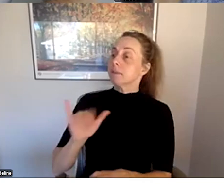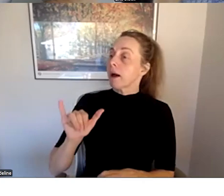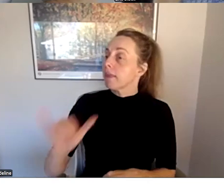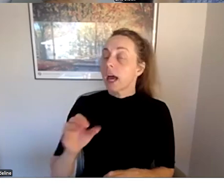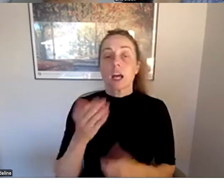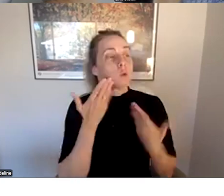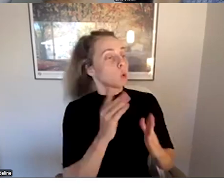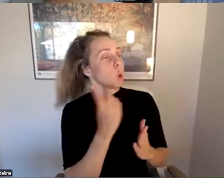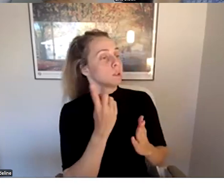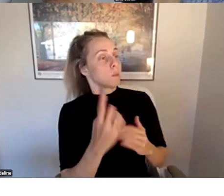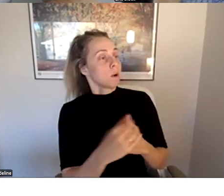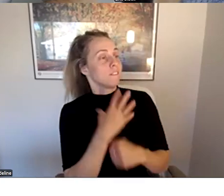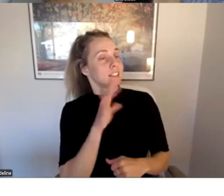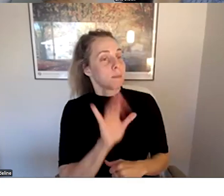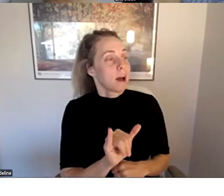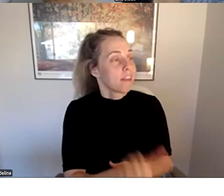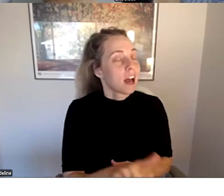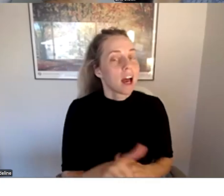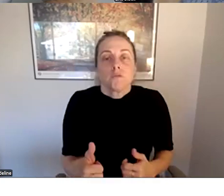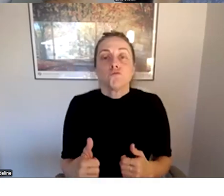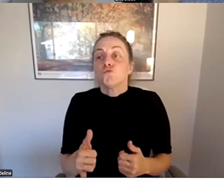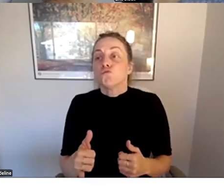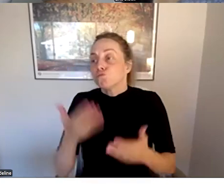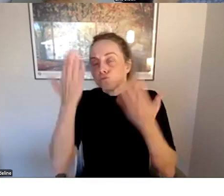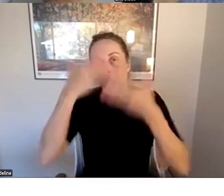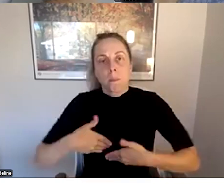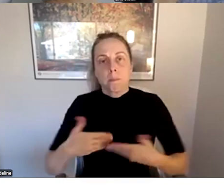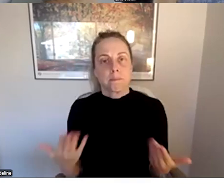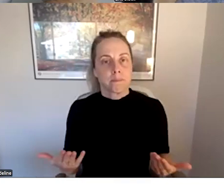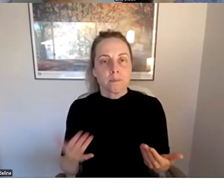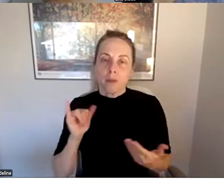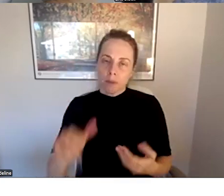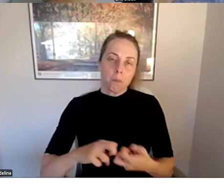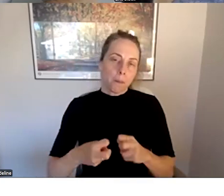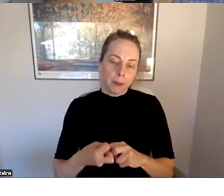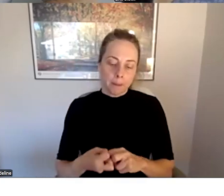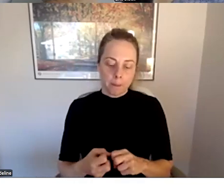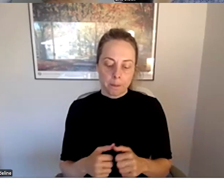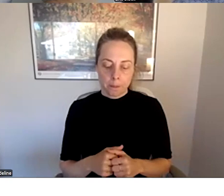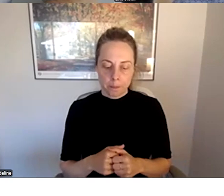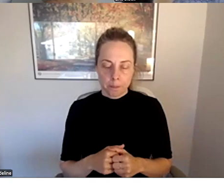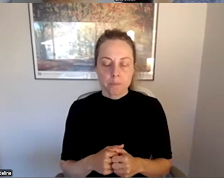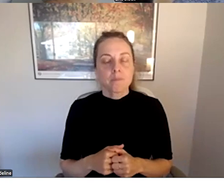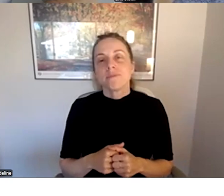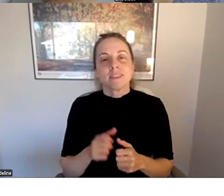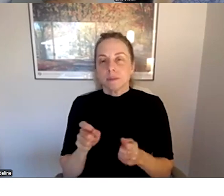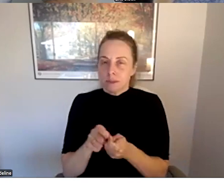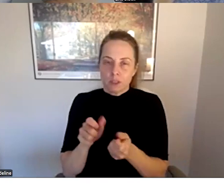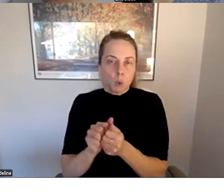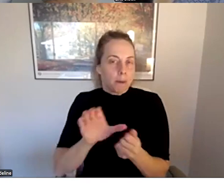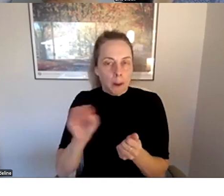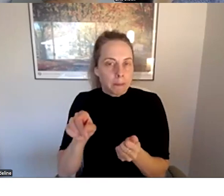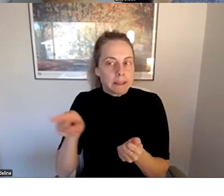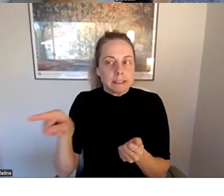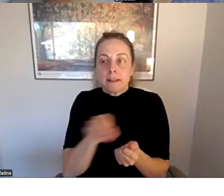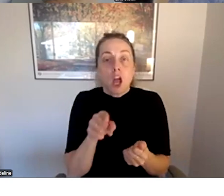it, then you don't think about it. And I think that's the problem sometimes with employers. They're just not thinking about